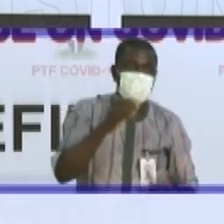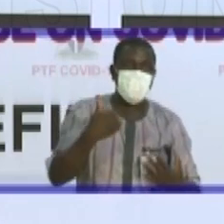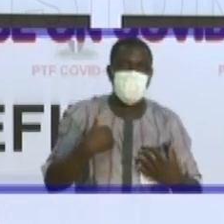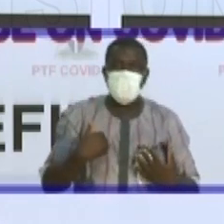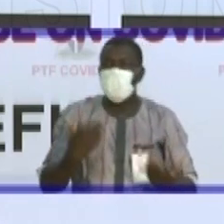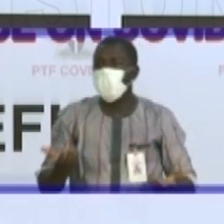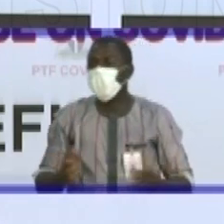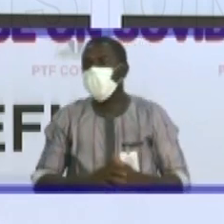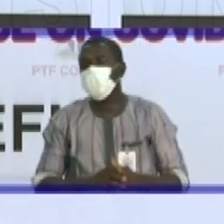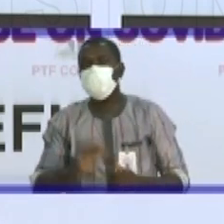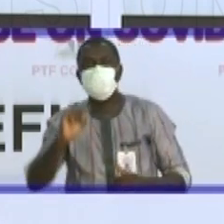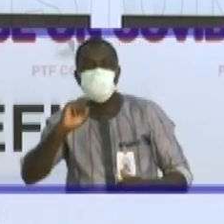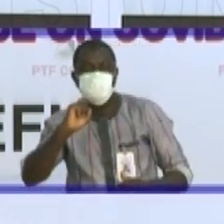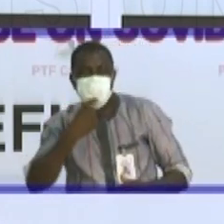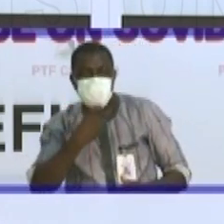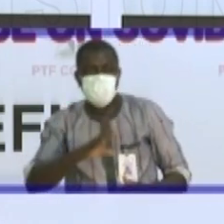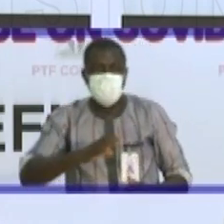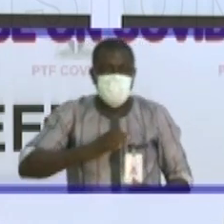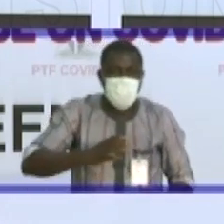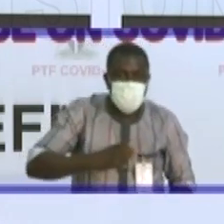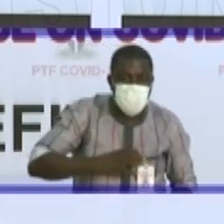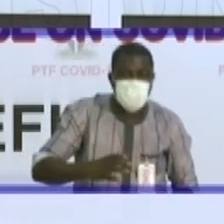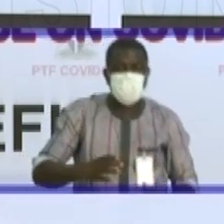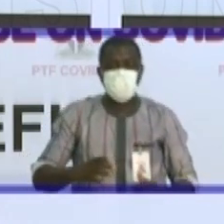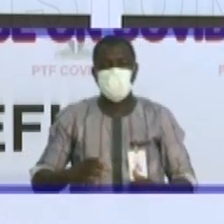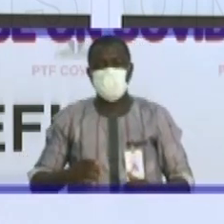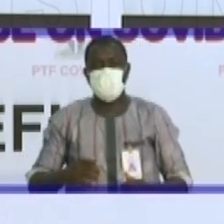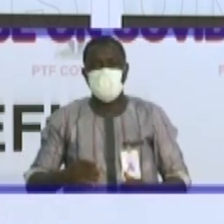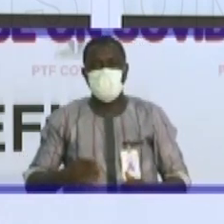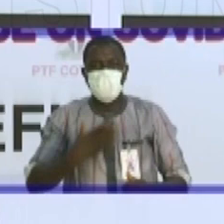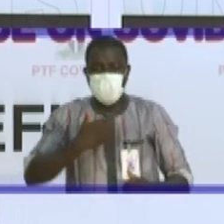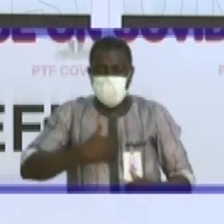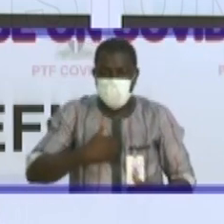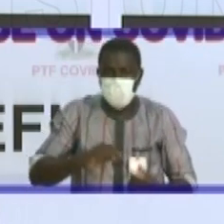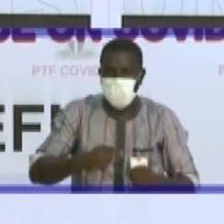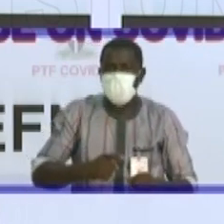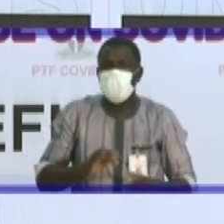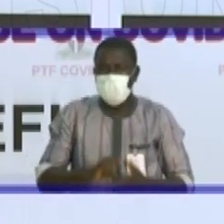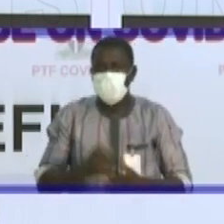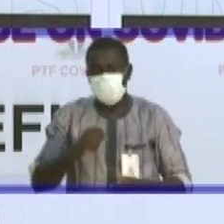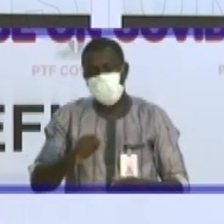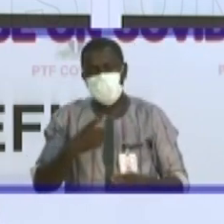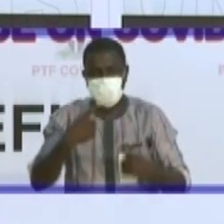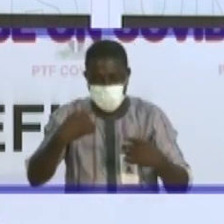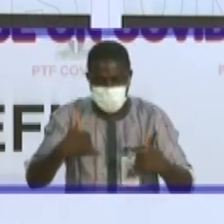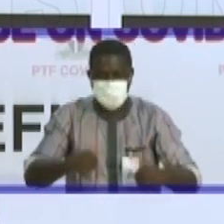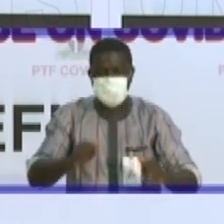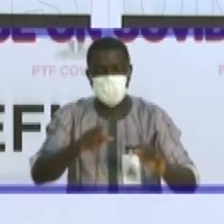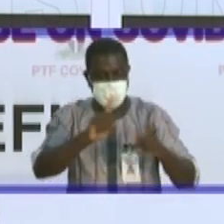genital secretions were negative for COVID virus. I think it's still early days. I'll just say watch this space.